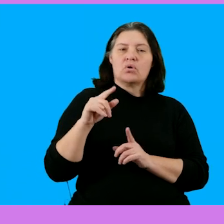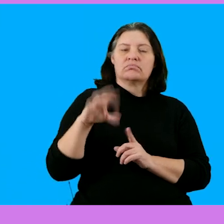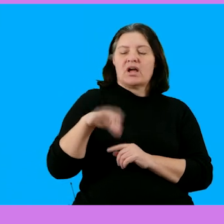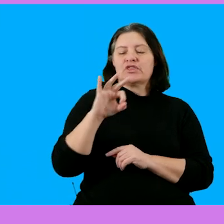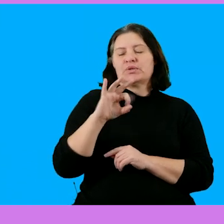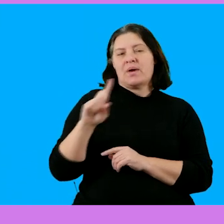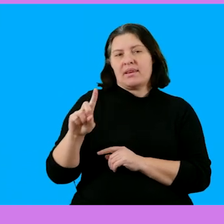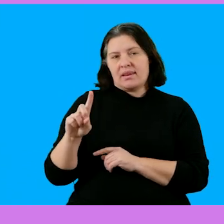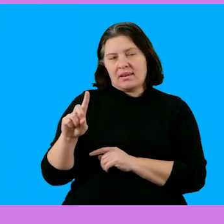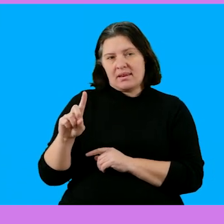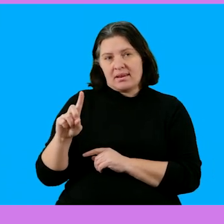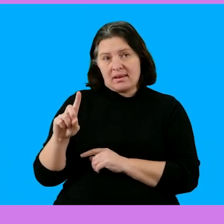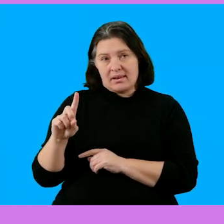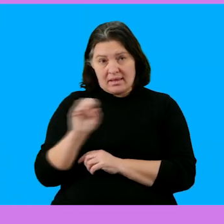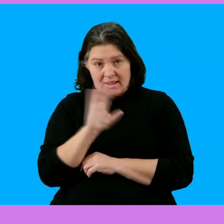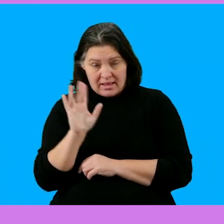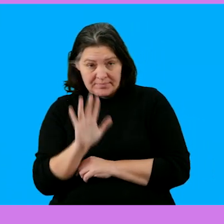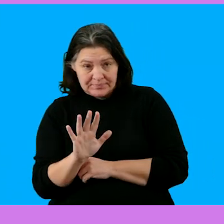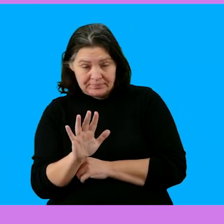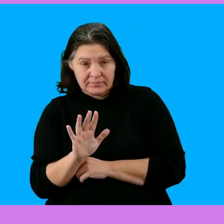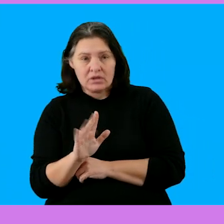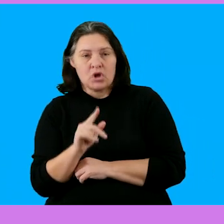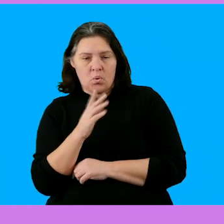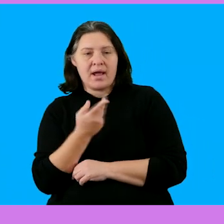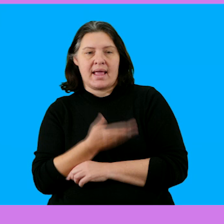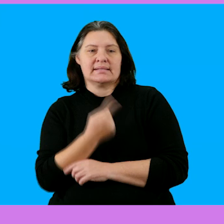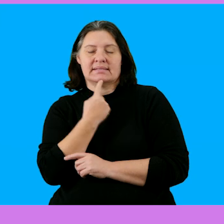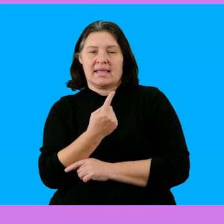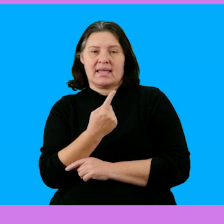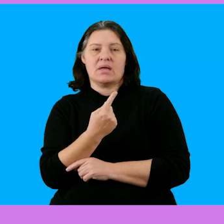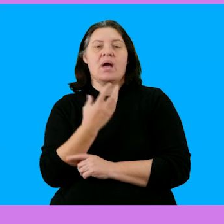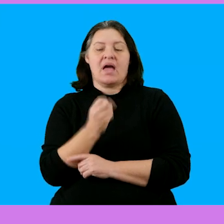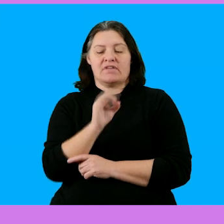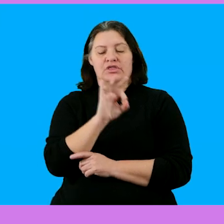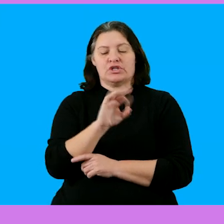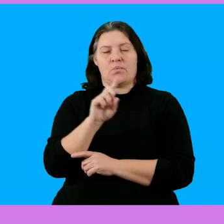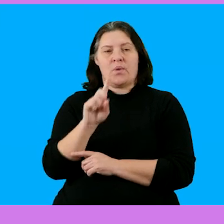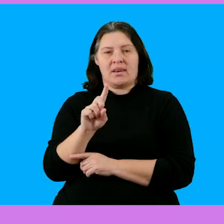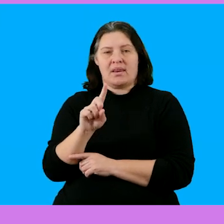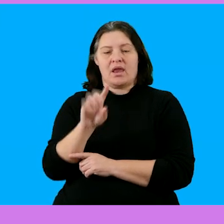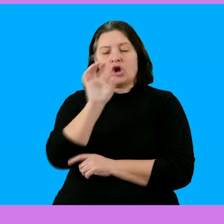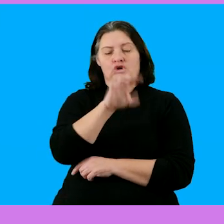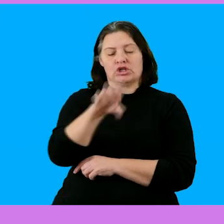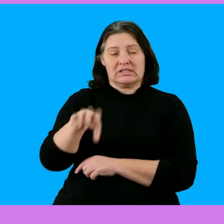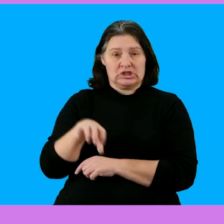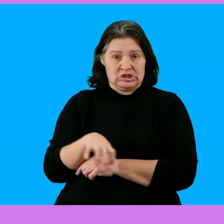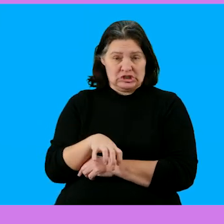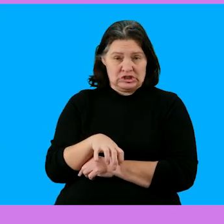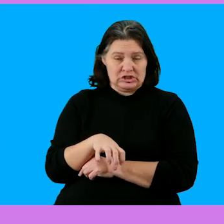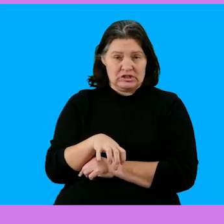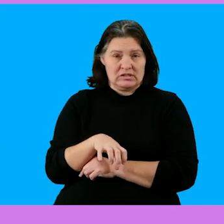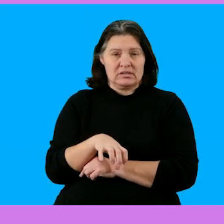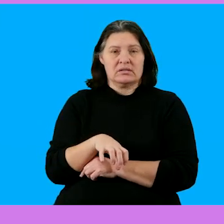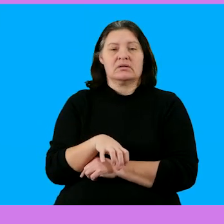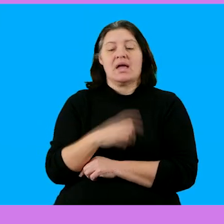to cottage 31. Is that clear? So we can therefore say we have 31 cottages. We agree